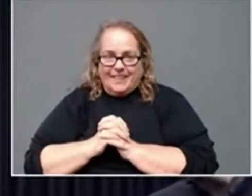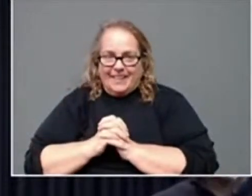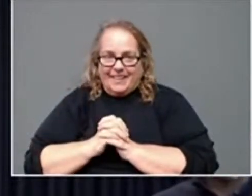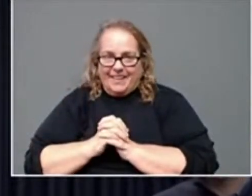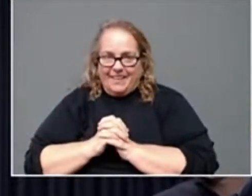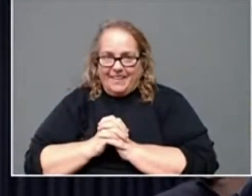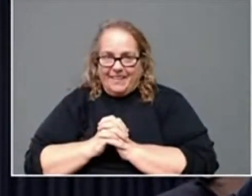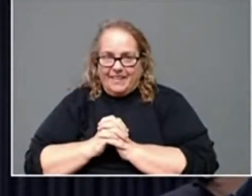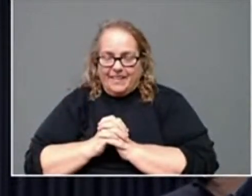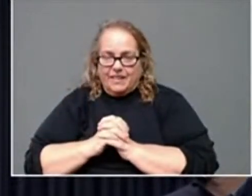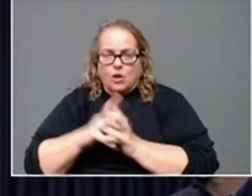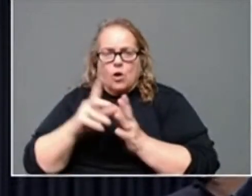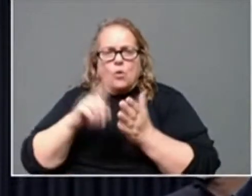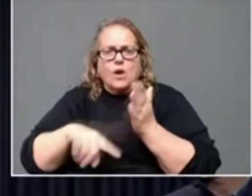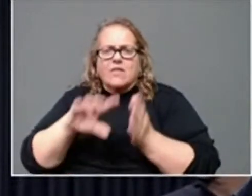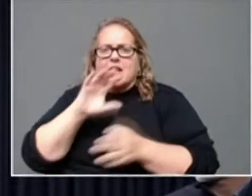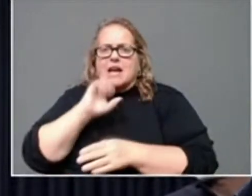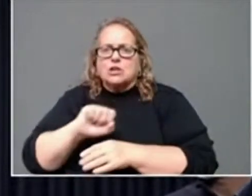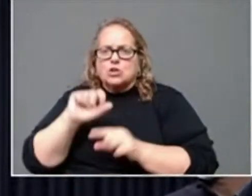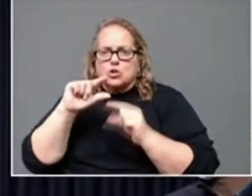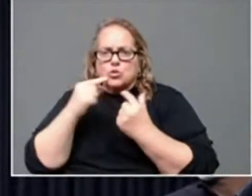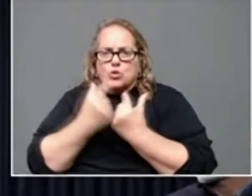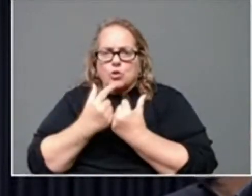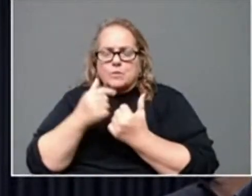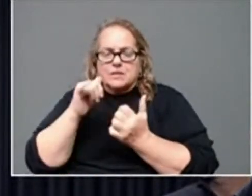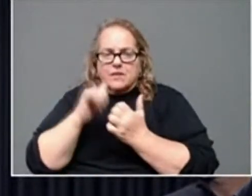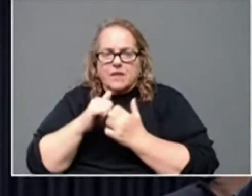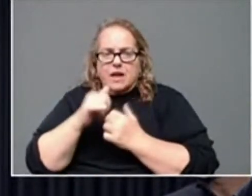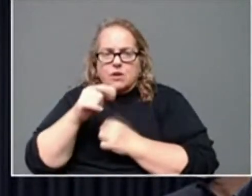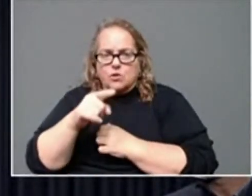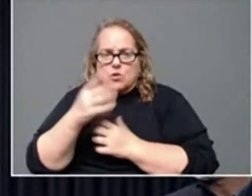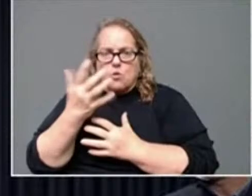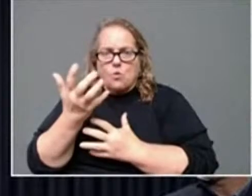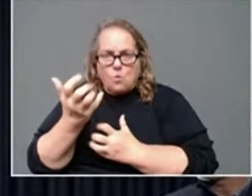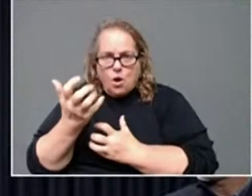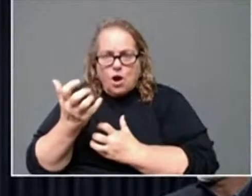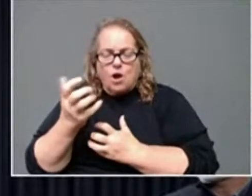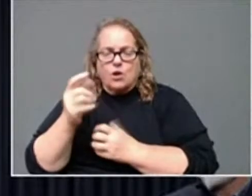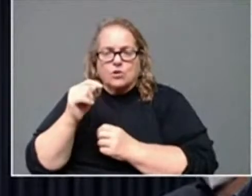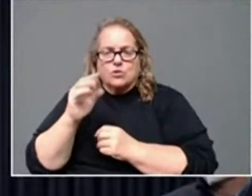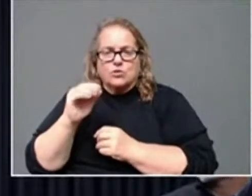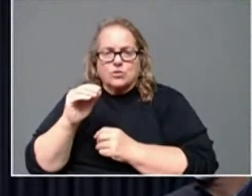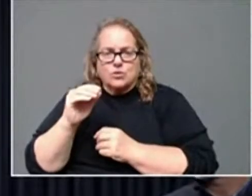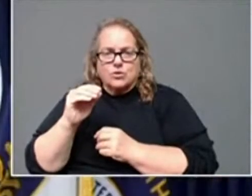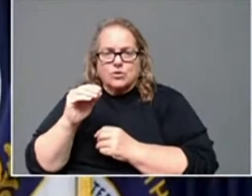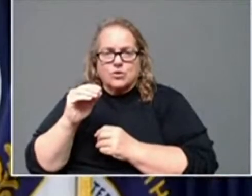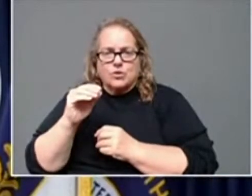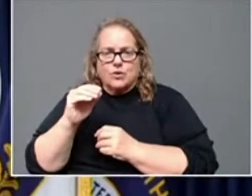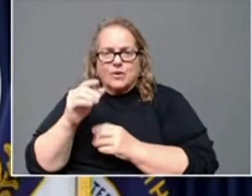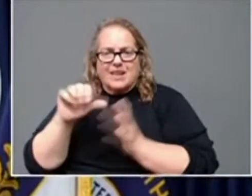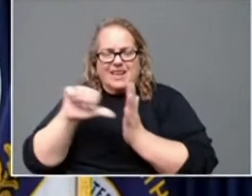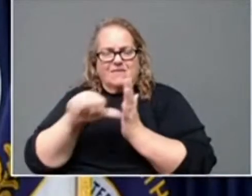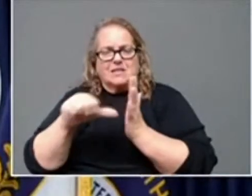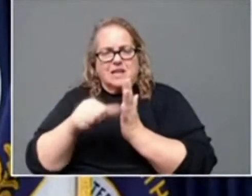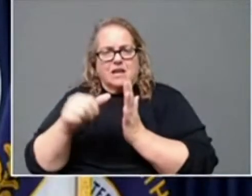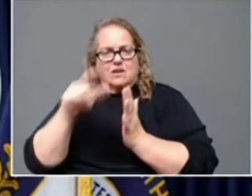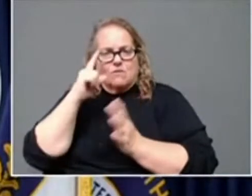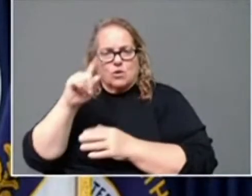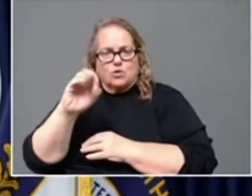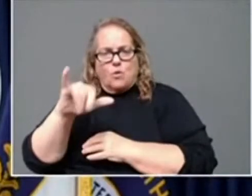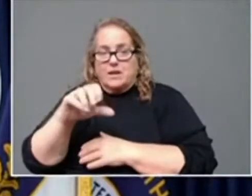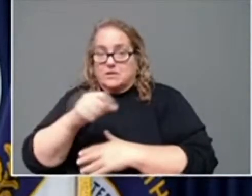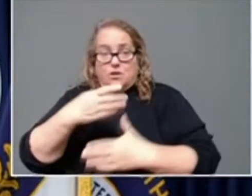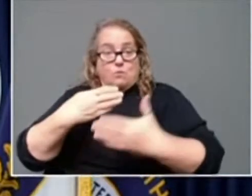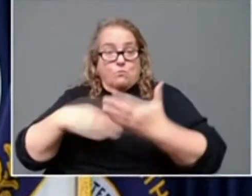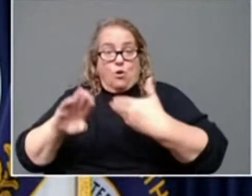What are the age groups that you want to emphasize this towards? Birth through